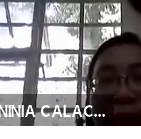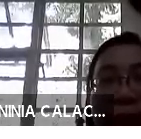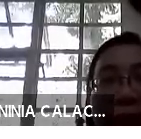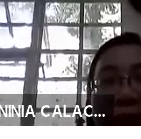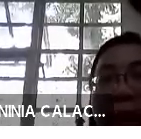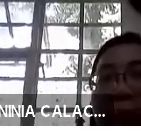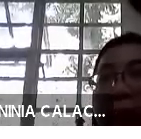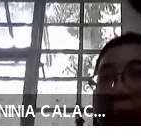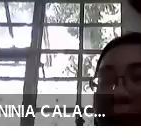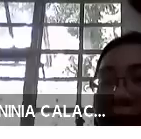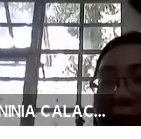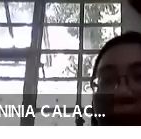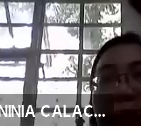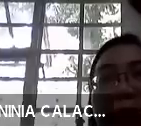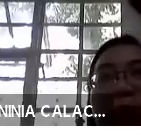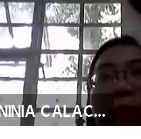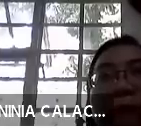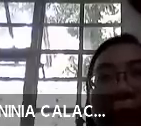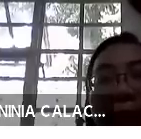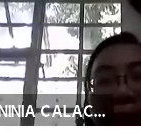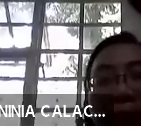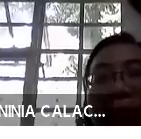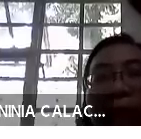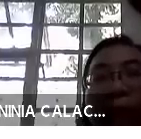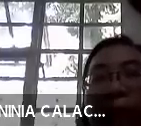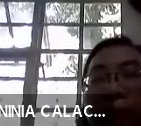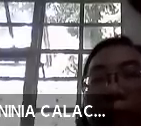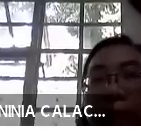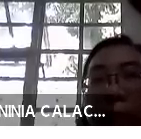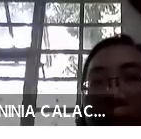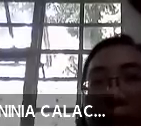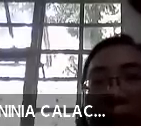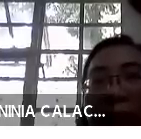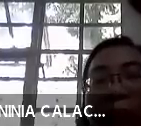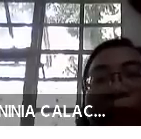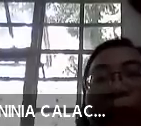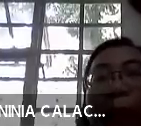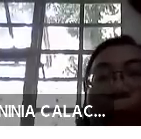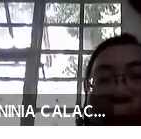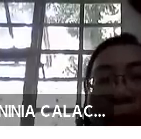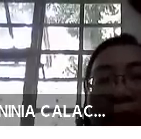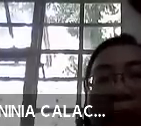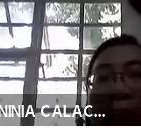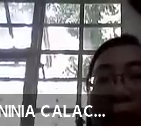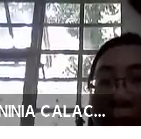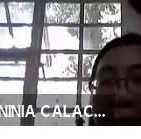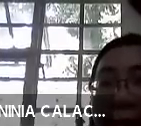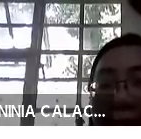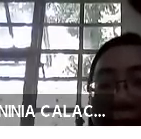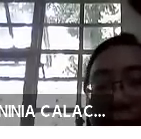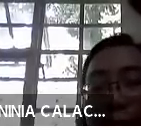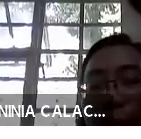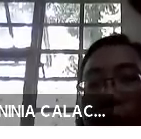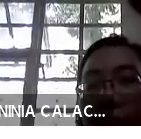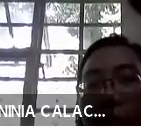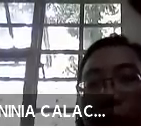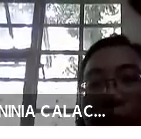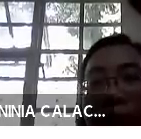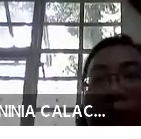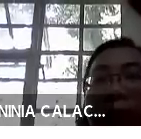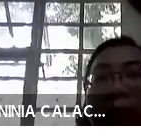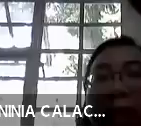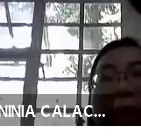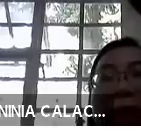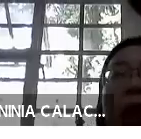of a teacher. Even the ethos that you can find in the university speaks of what a truly